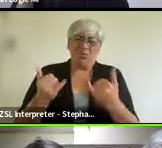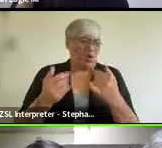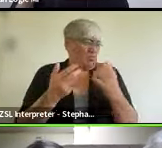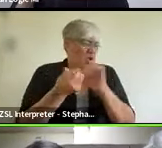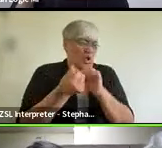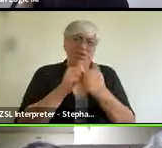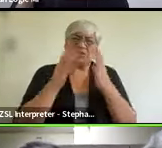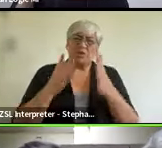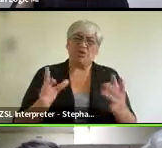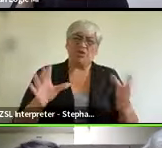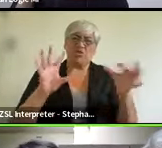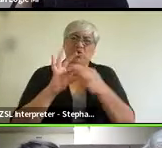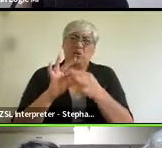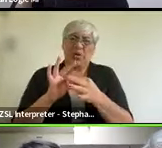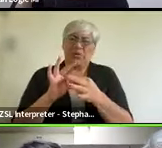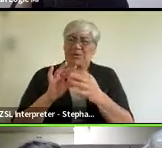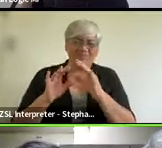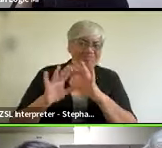moment.